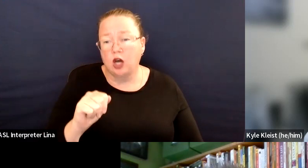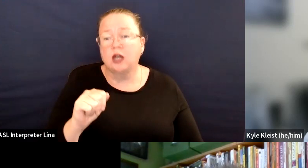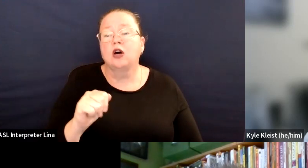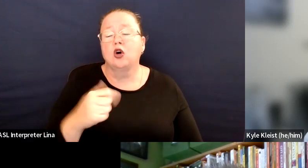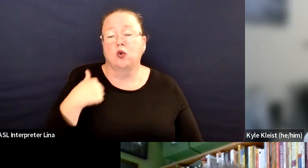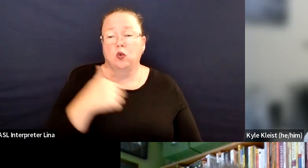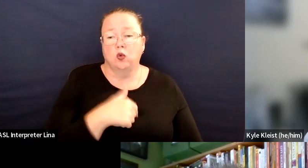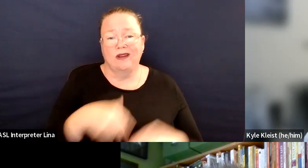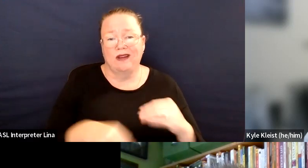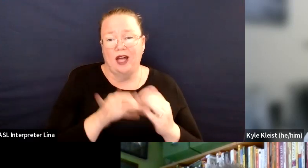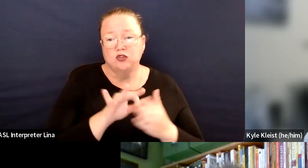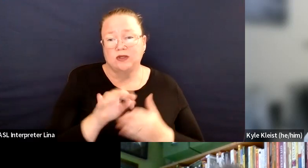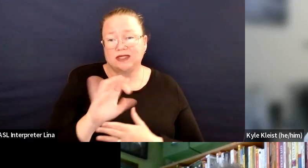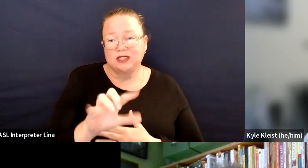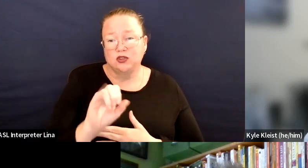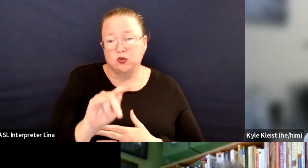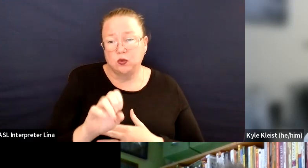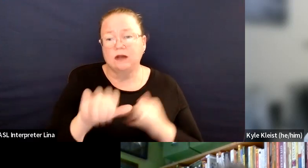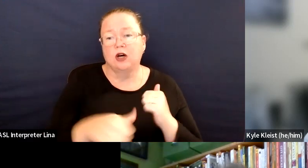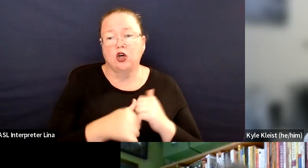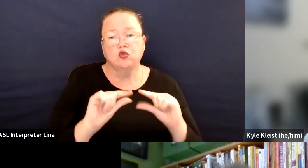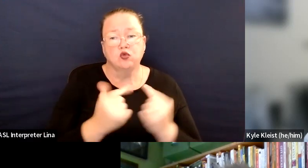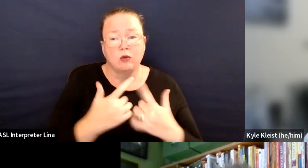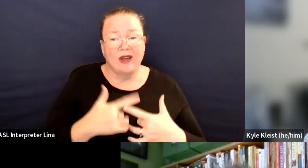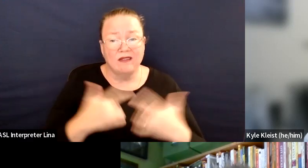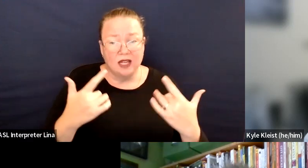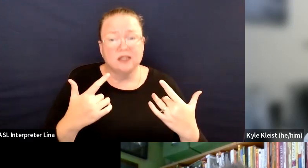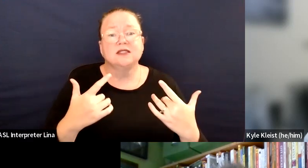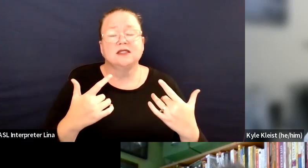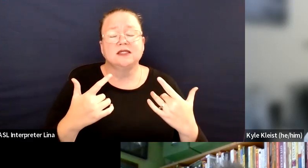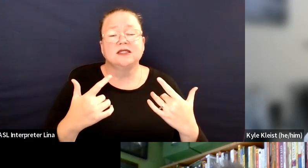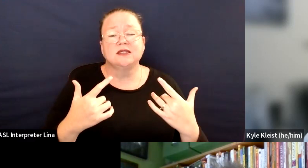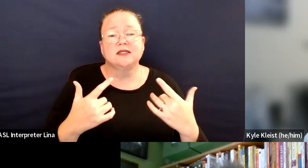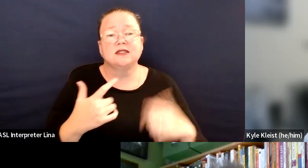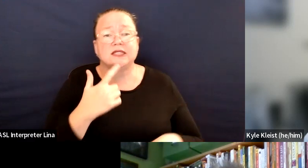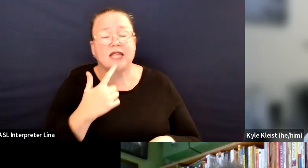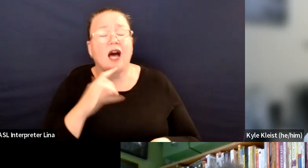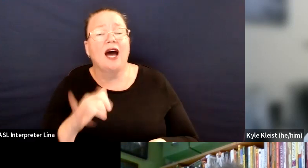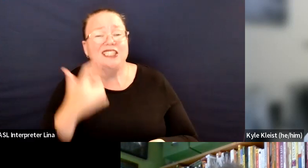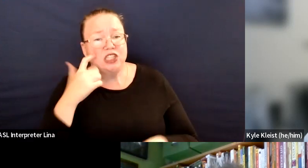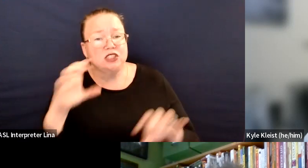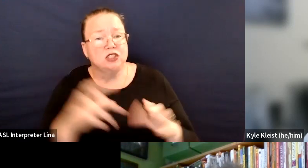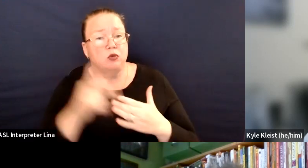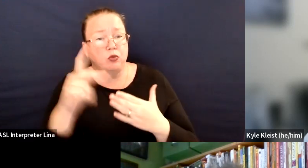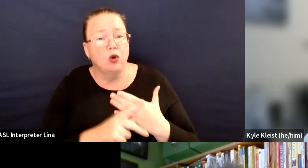we enter and track in CIL suites under the group events as well. Andy says, I just did a program